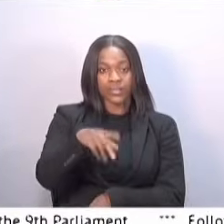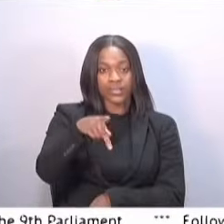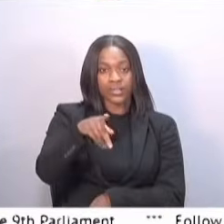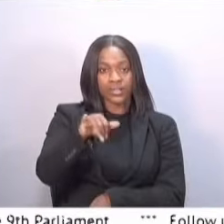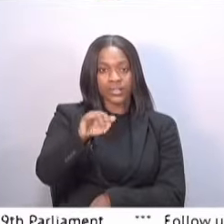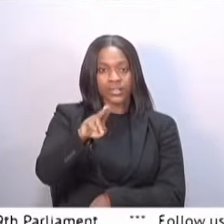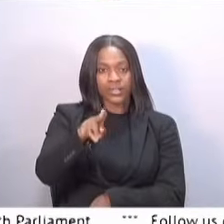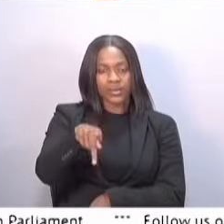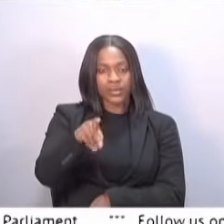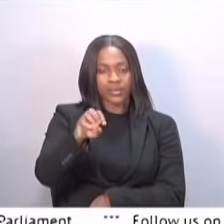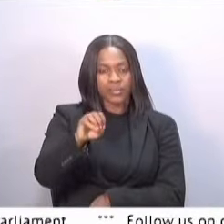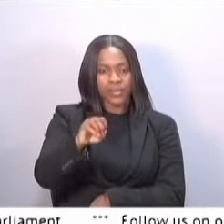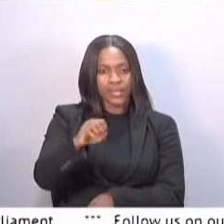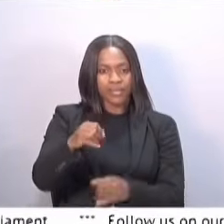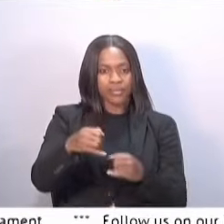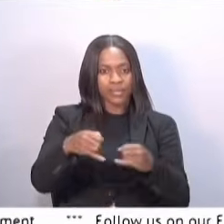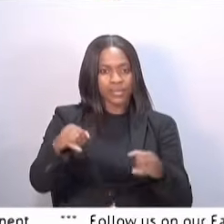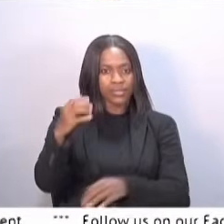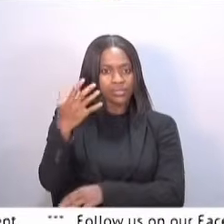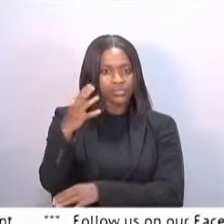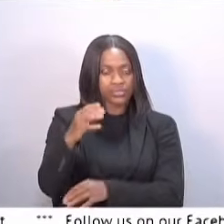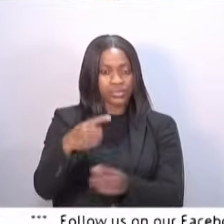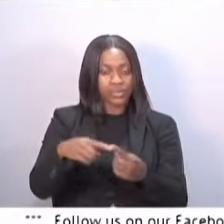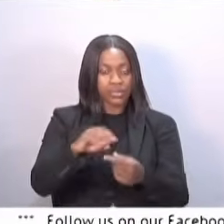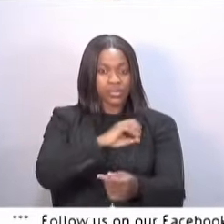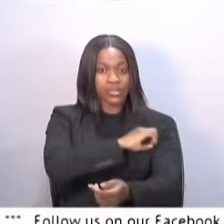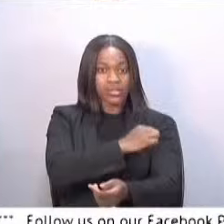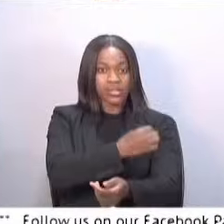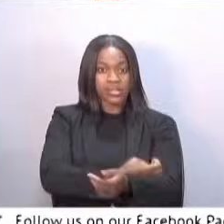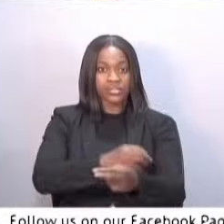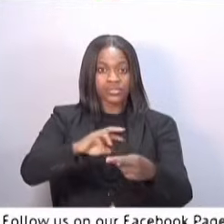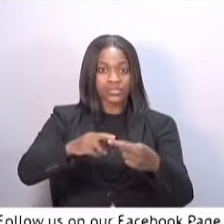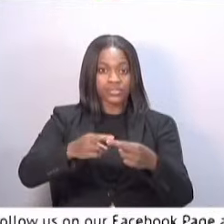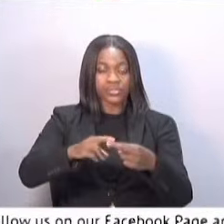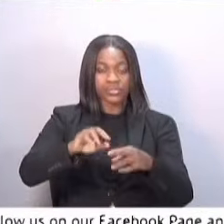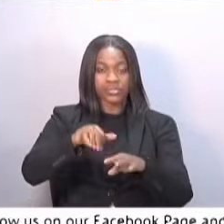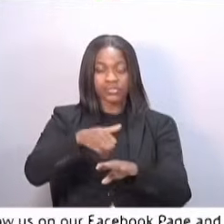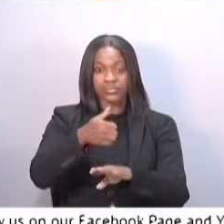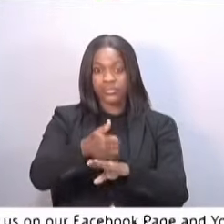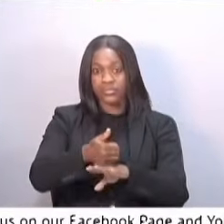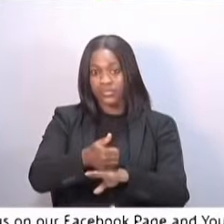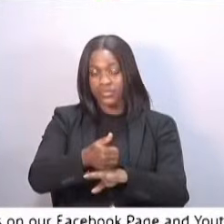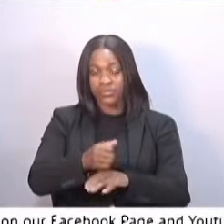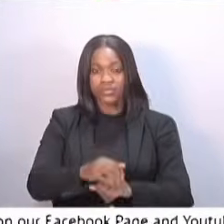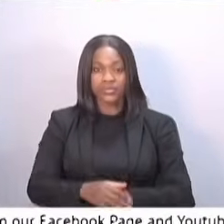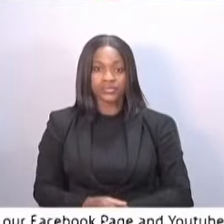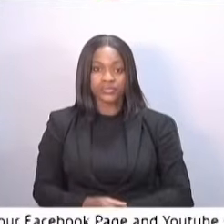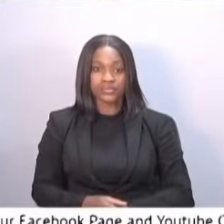3 pipelines which have been energy related and instituted as follows.